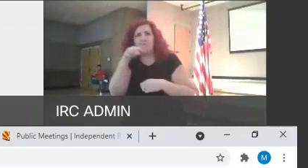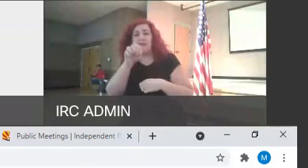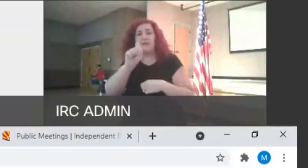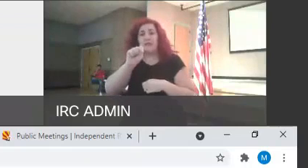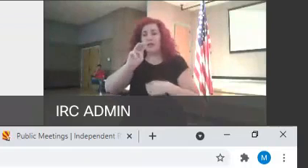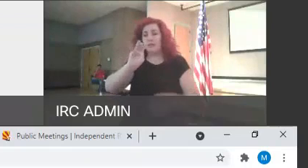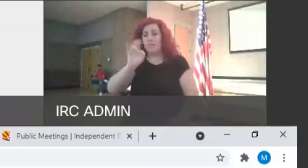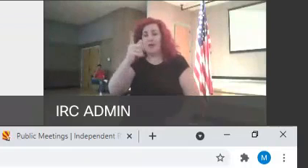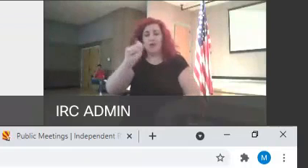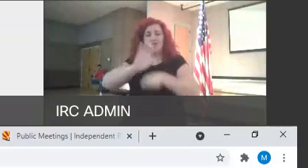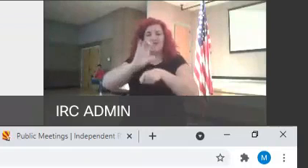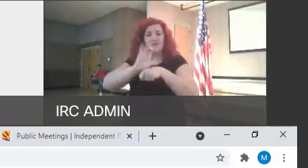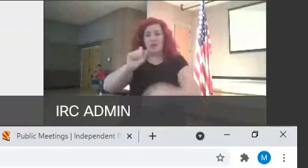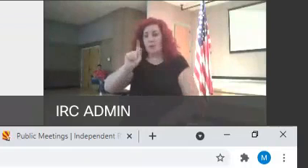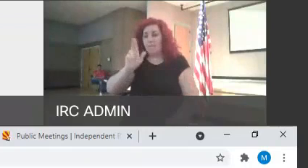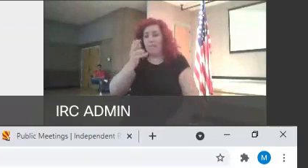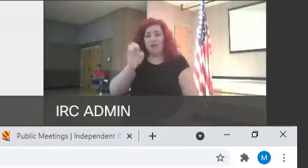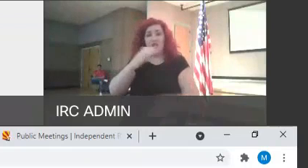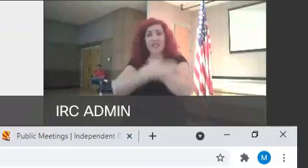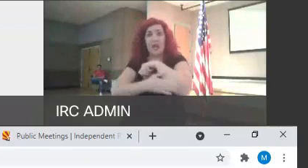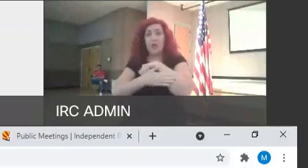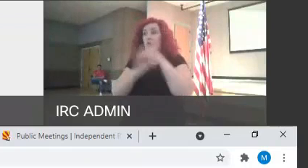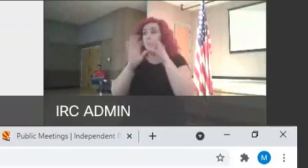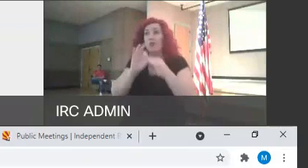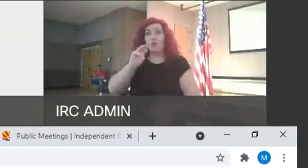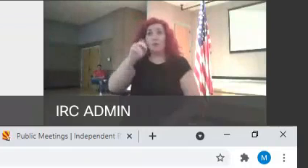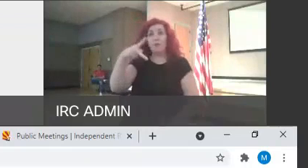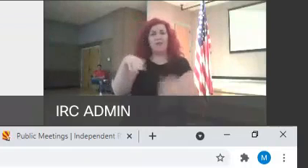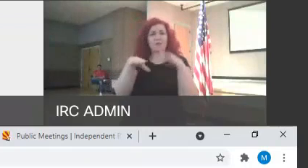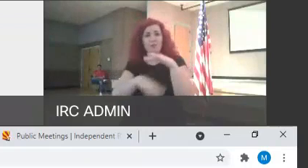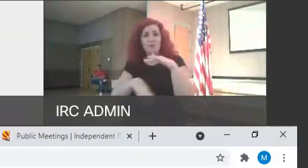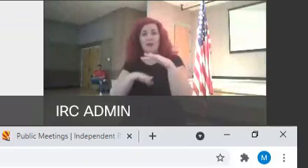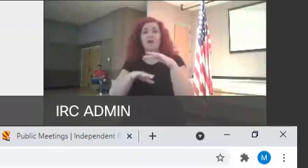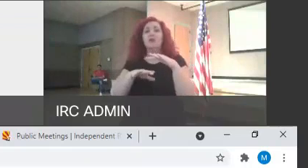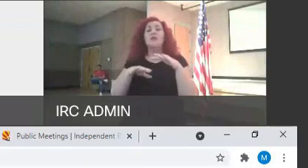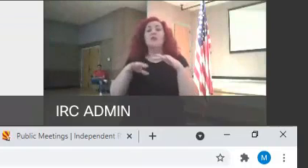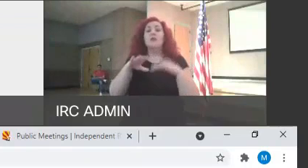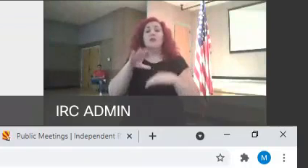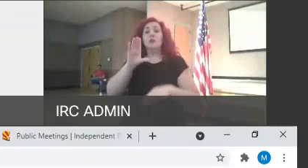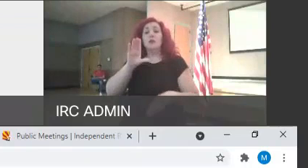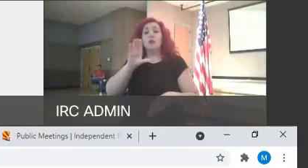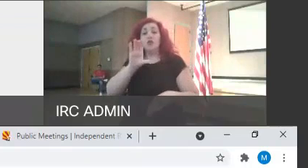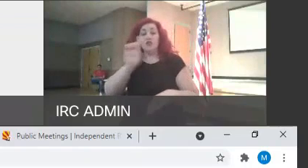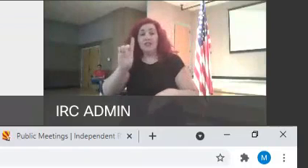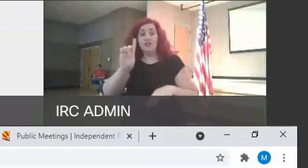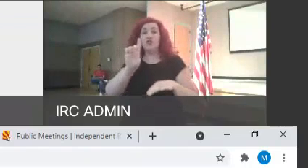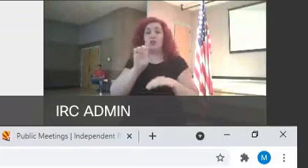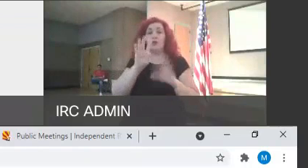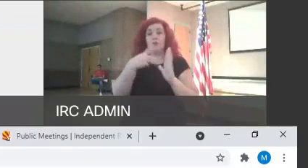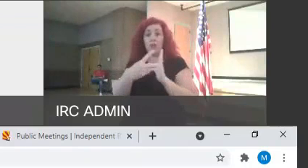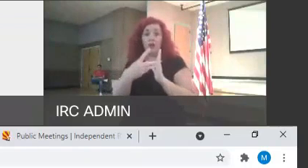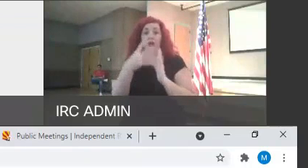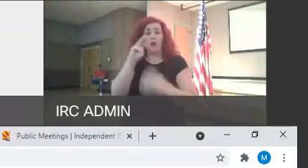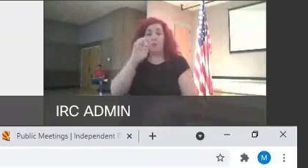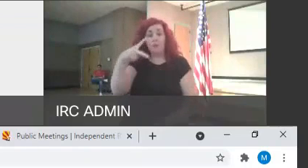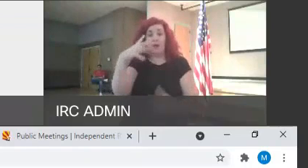County. Regarding the maps, the base congressional grid map includes Apache County and the Navajo Nation in the